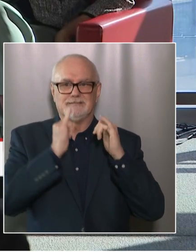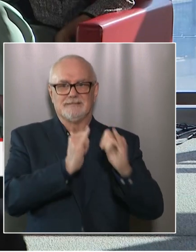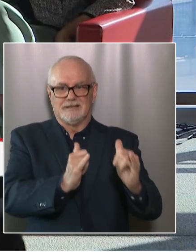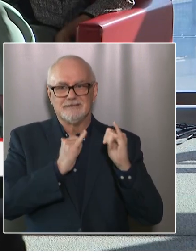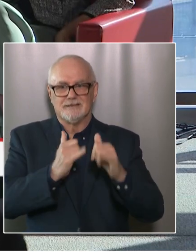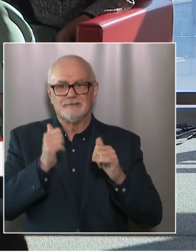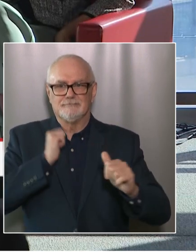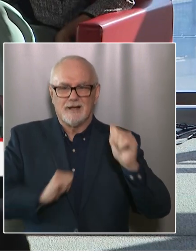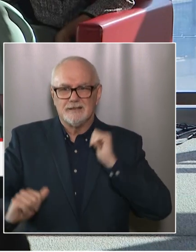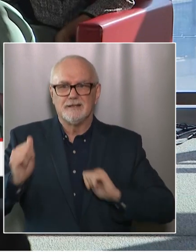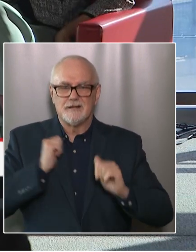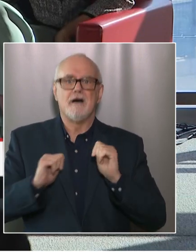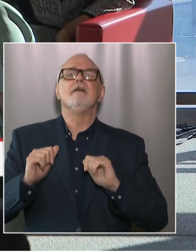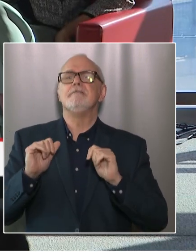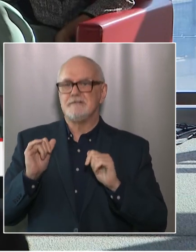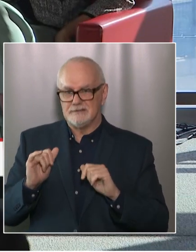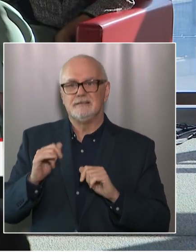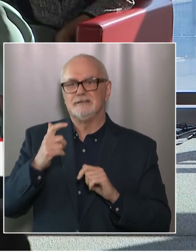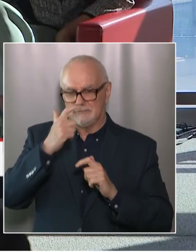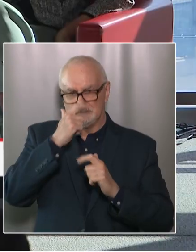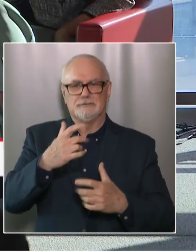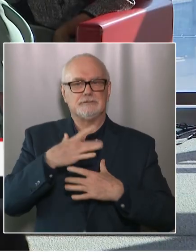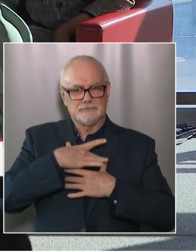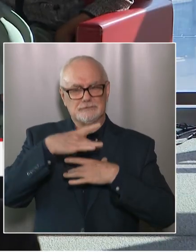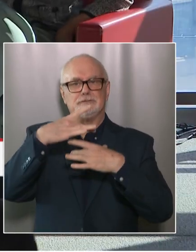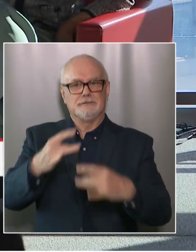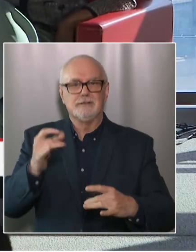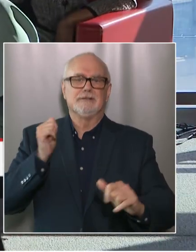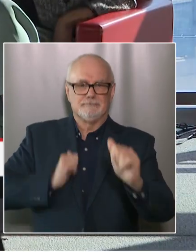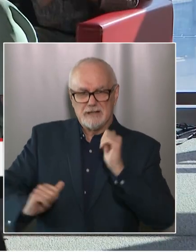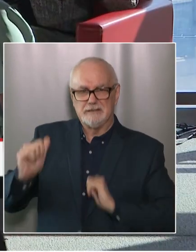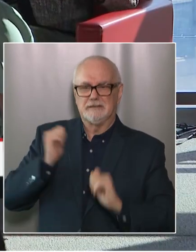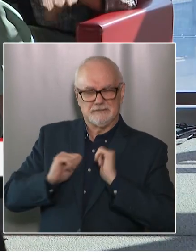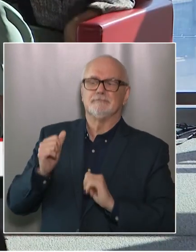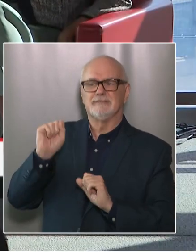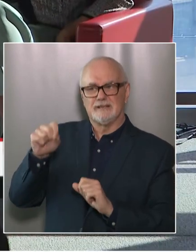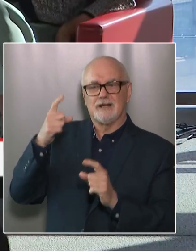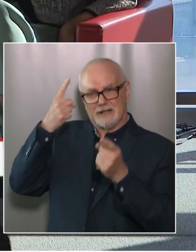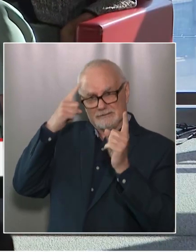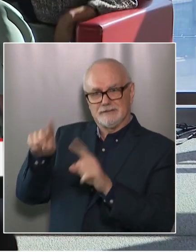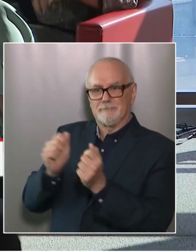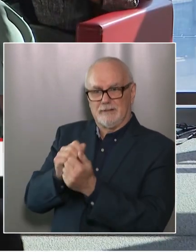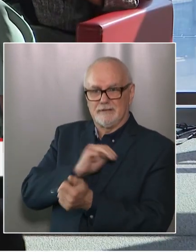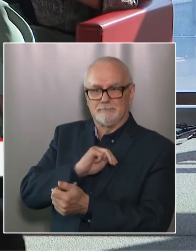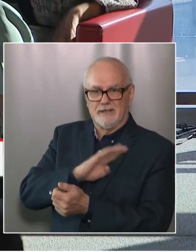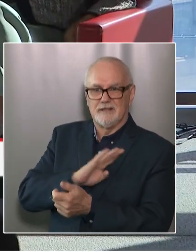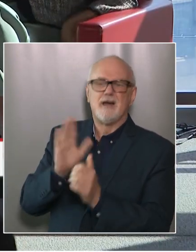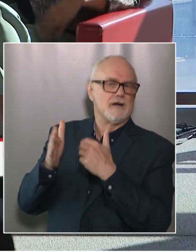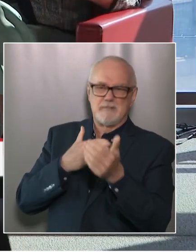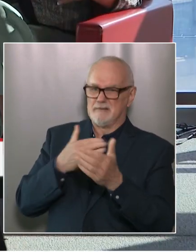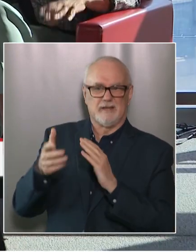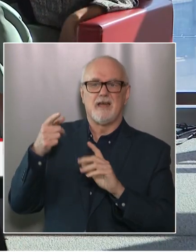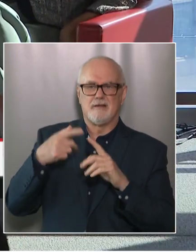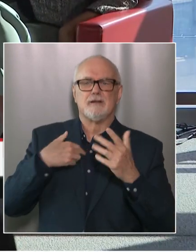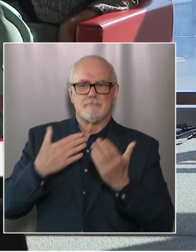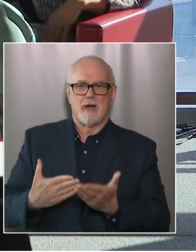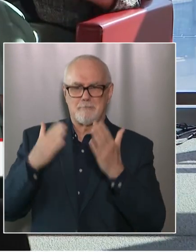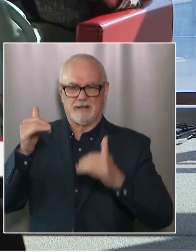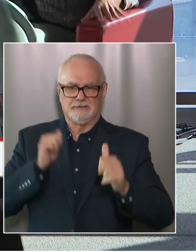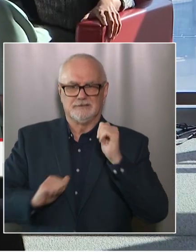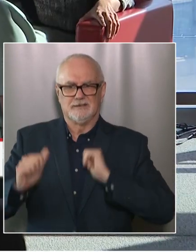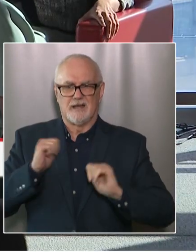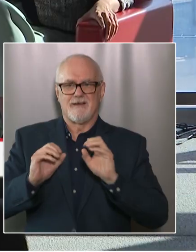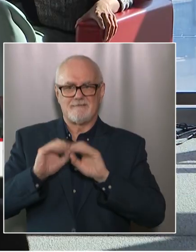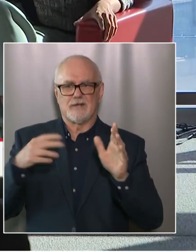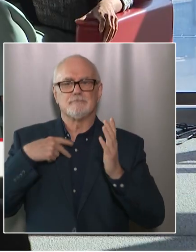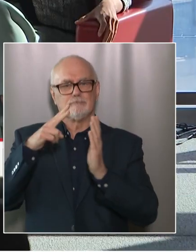way. It's interesting. It is. So anyway, I say that, and I brought that up, but obviously I'm reading books.